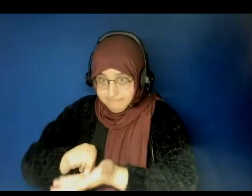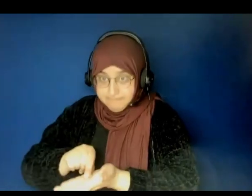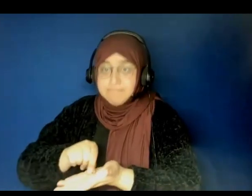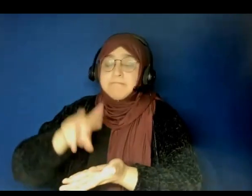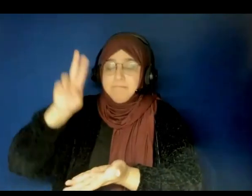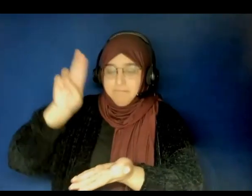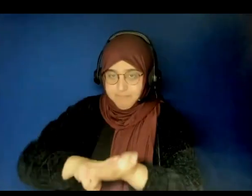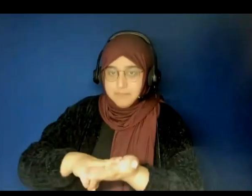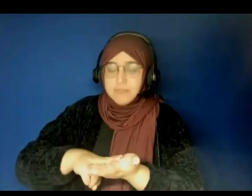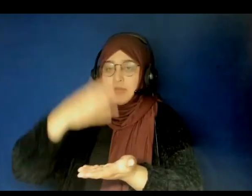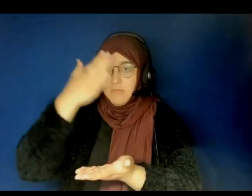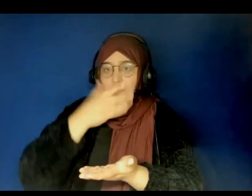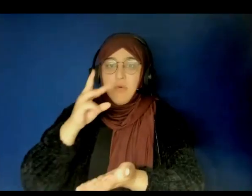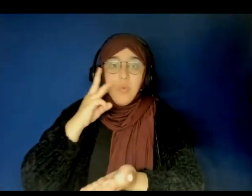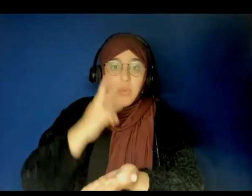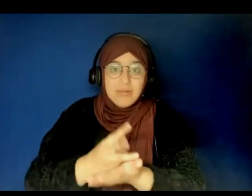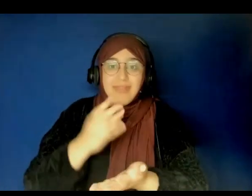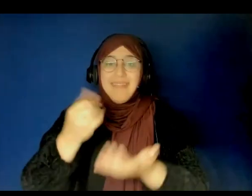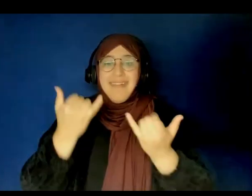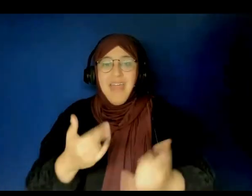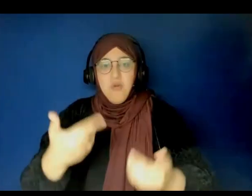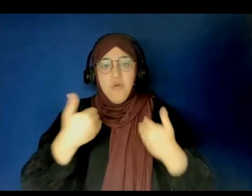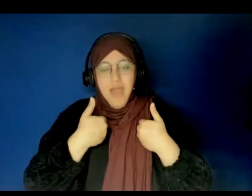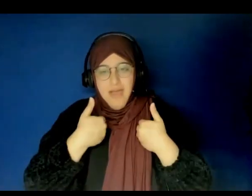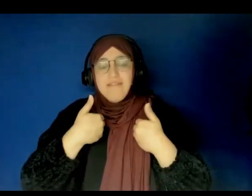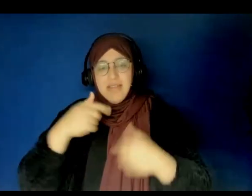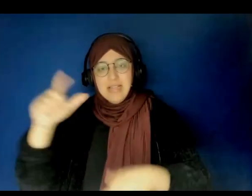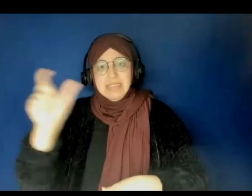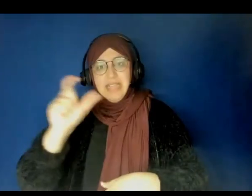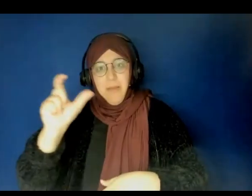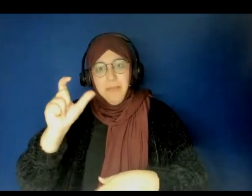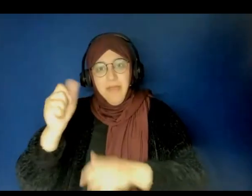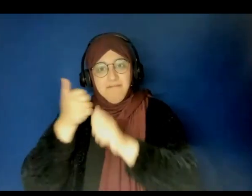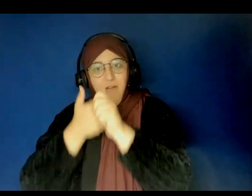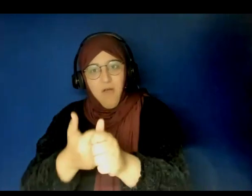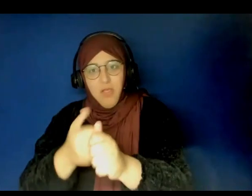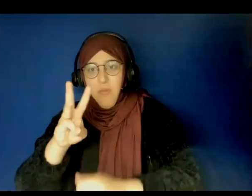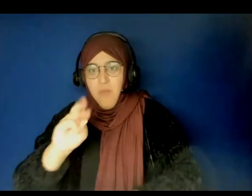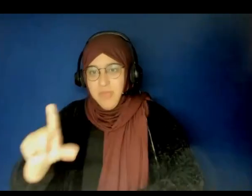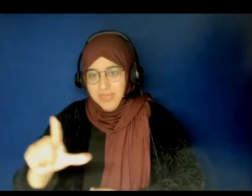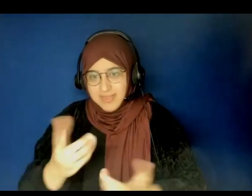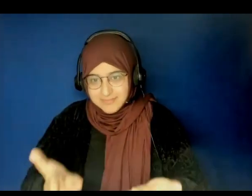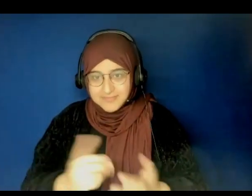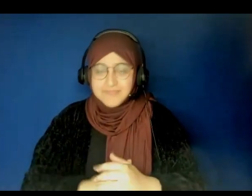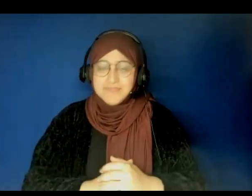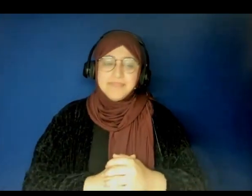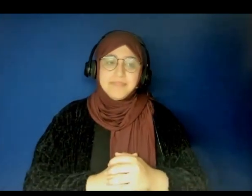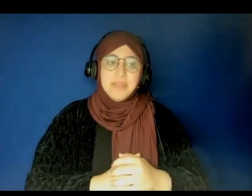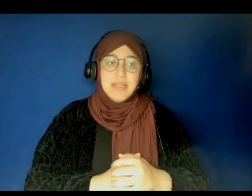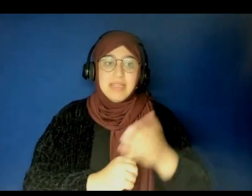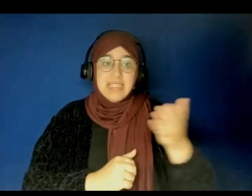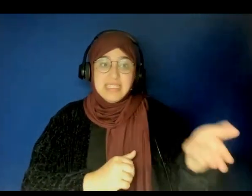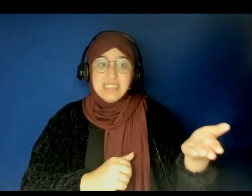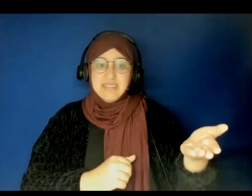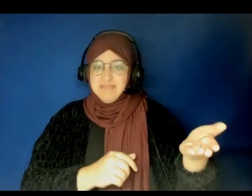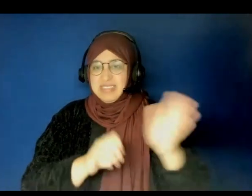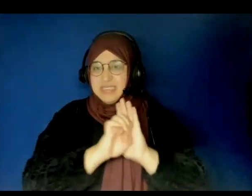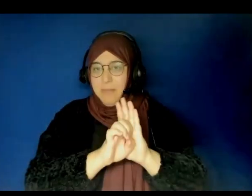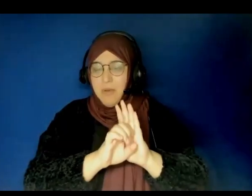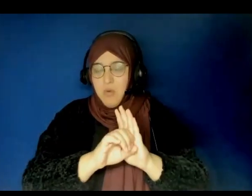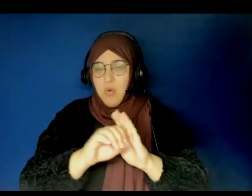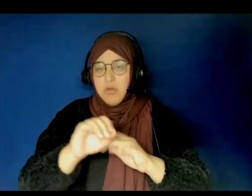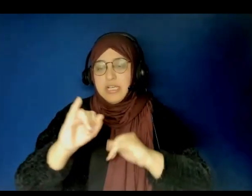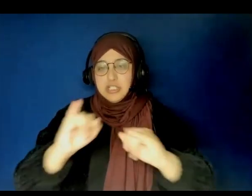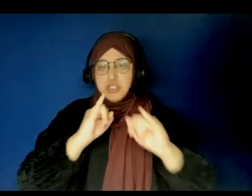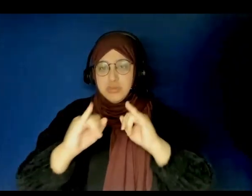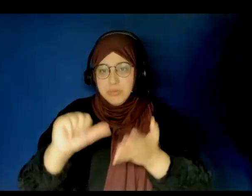Islamically compliant will. So this is an example of the interview page. It'll have a legal explanation